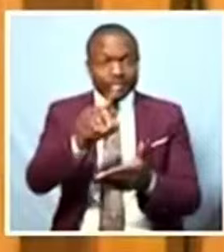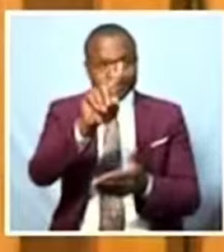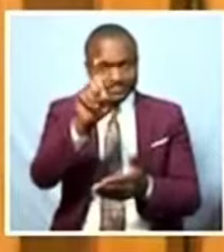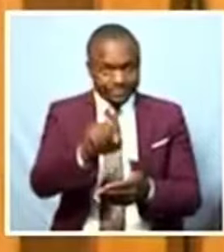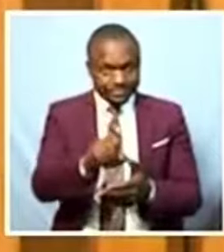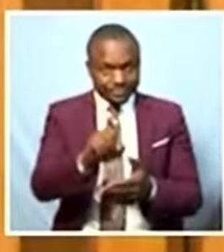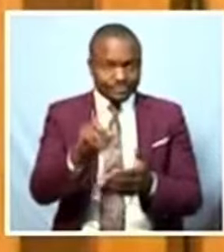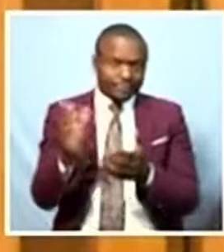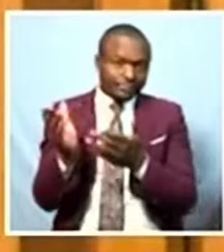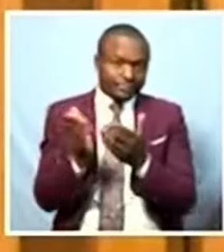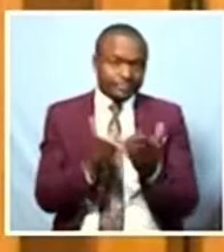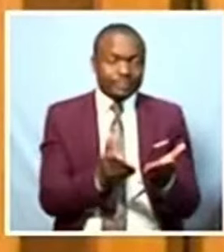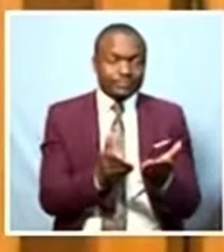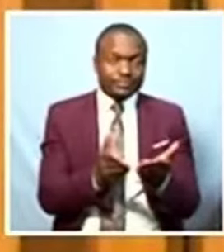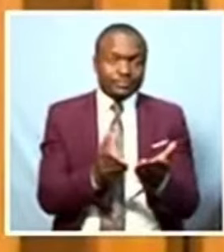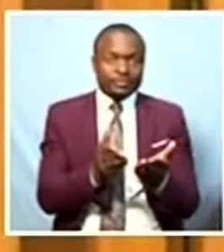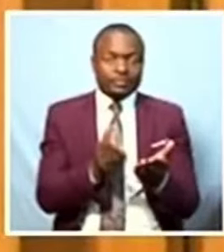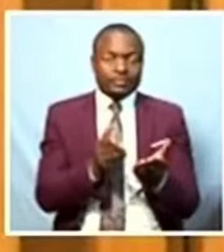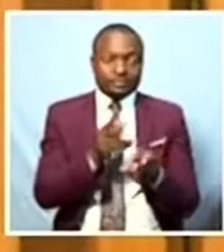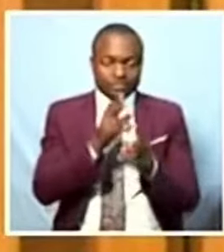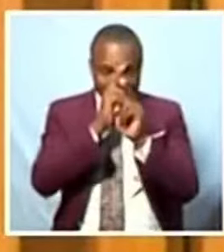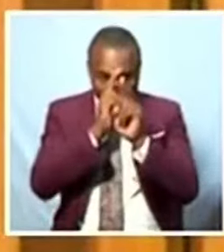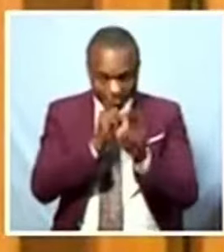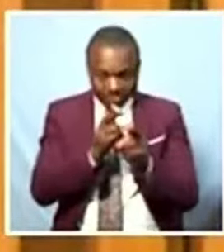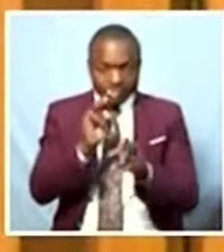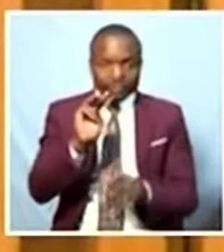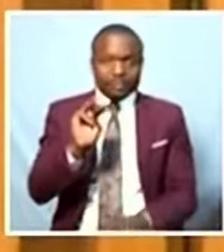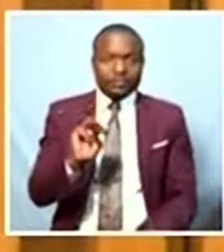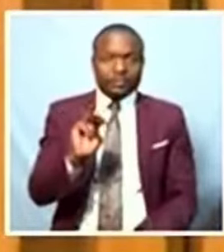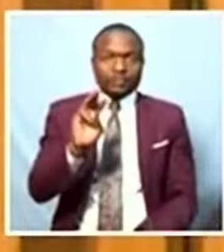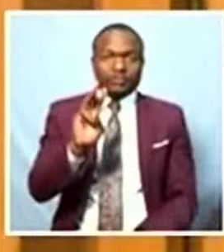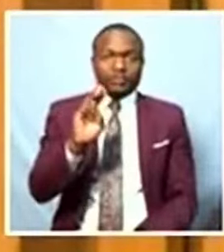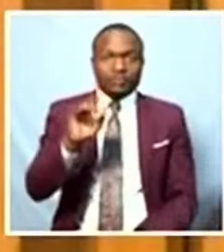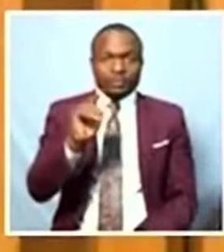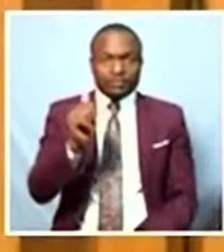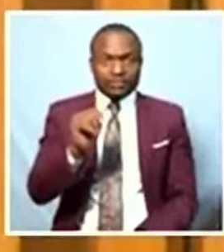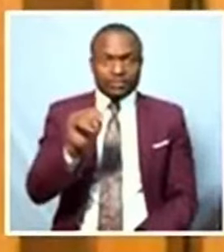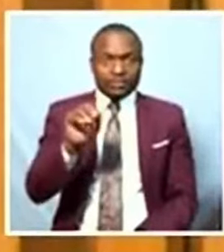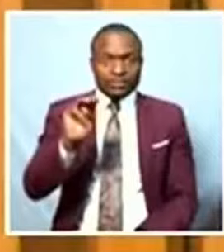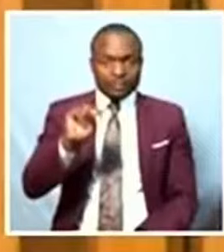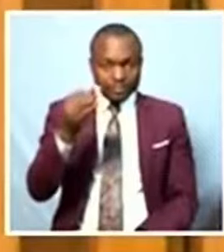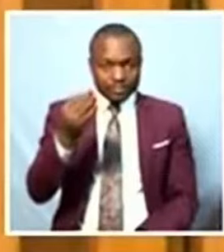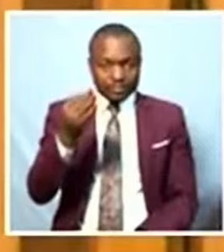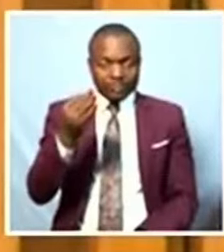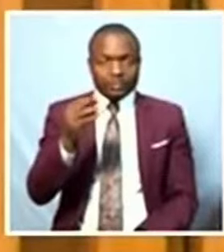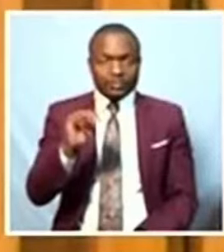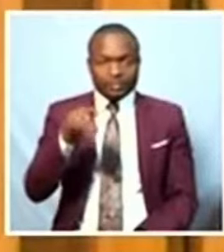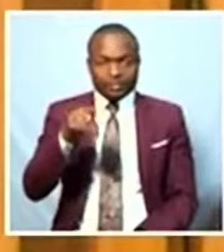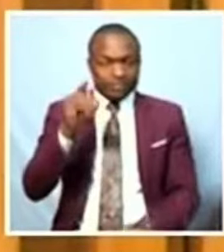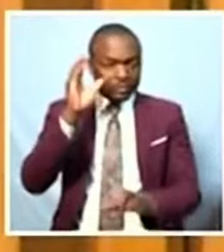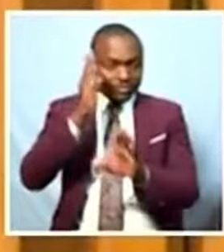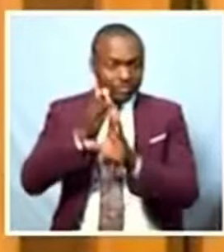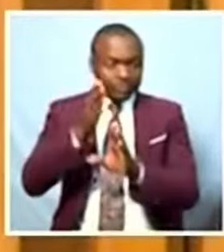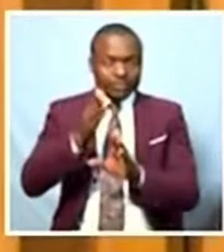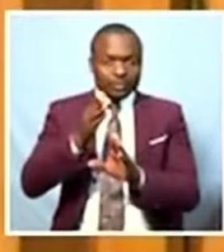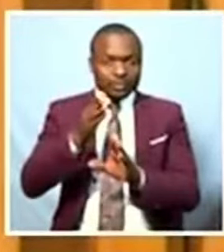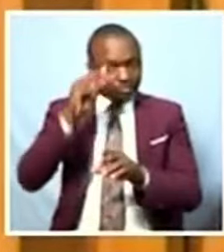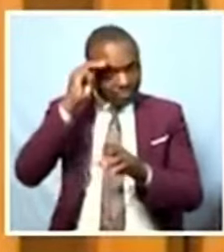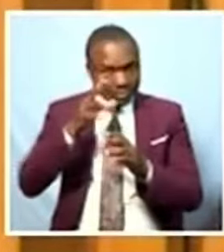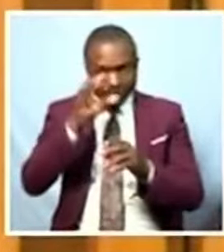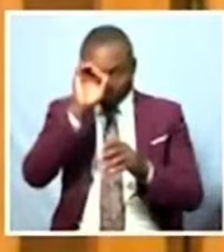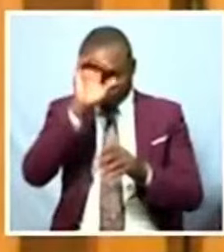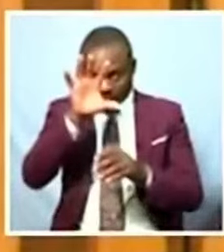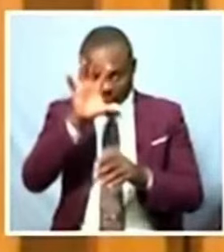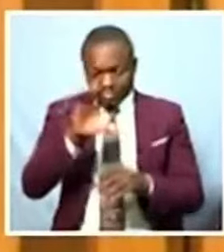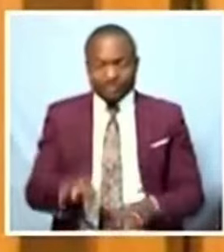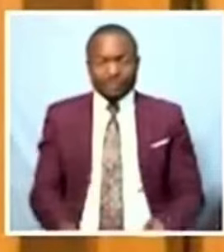did come from Mr. Gordon Mwila, Mufdira Member of Parliament. It was directed to the Minister of Mines and Minerals